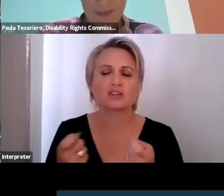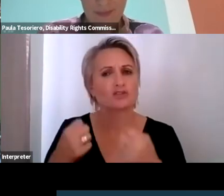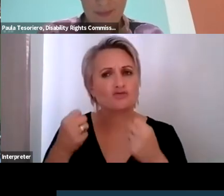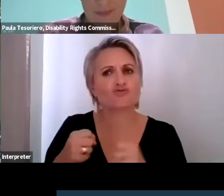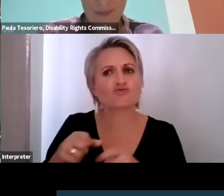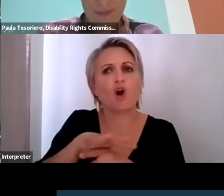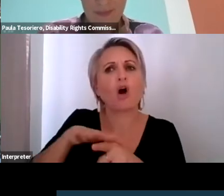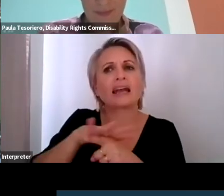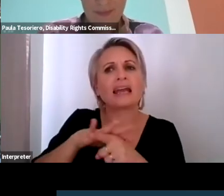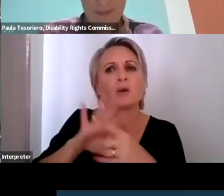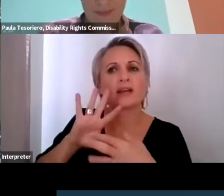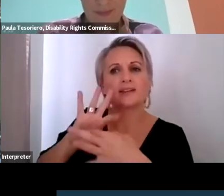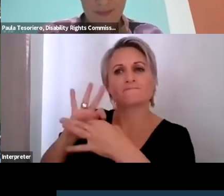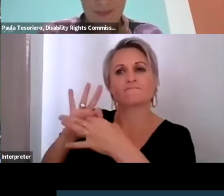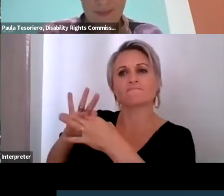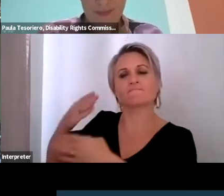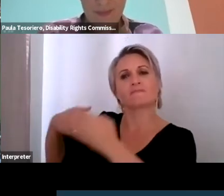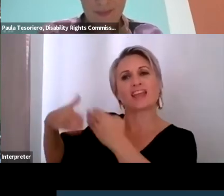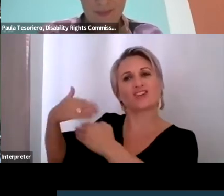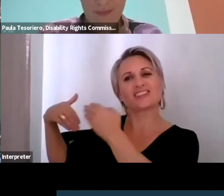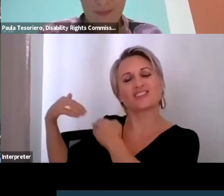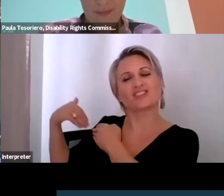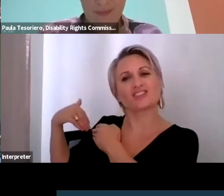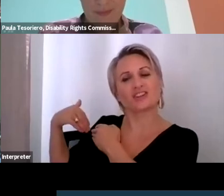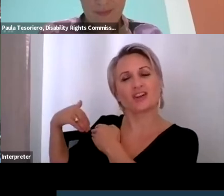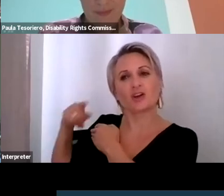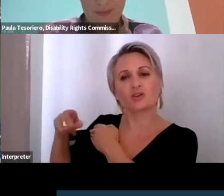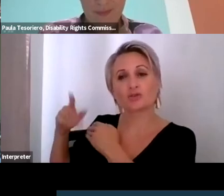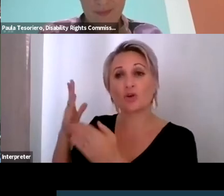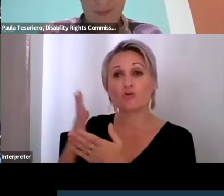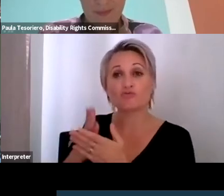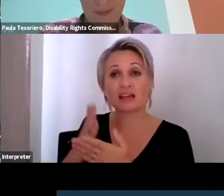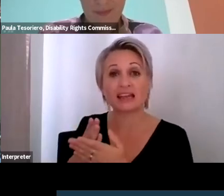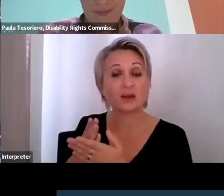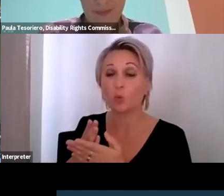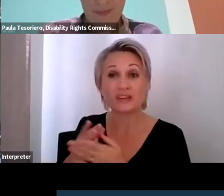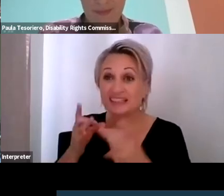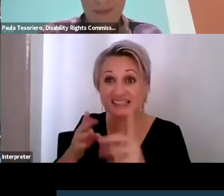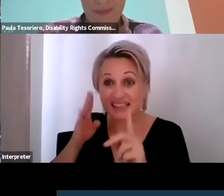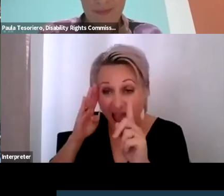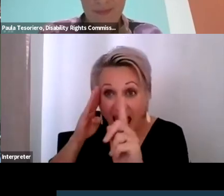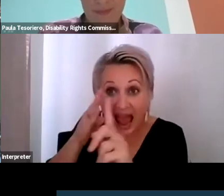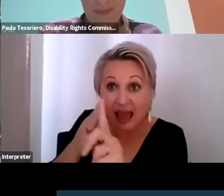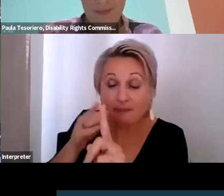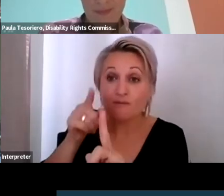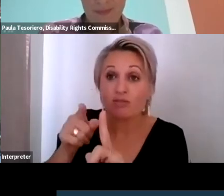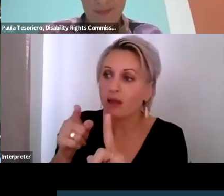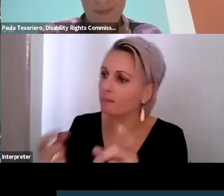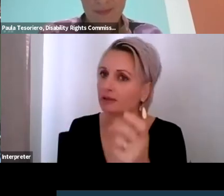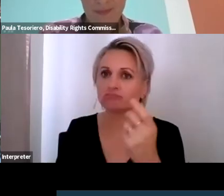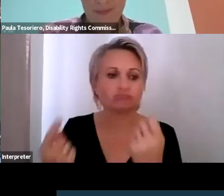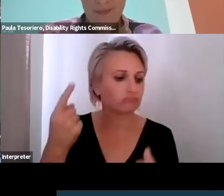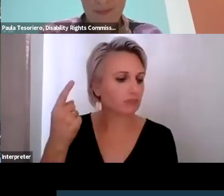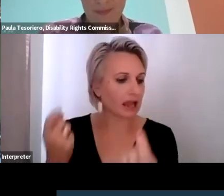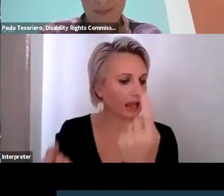So we didn't set out for that intersectionality, but it sort of came. And then once we started